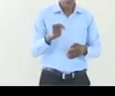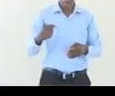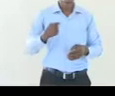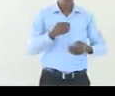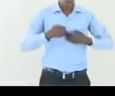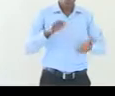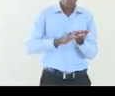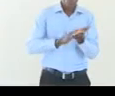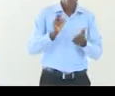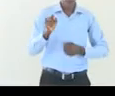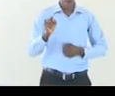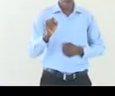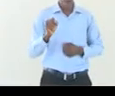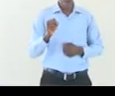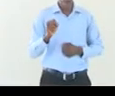have schools.